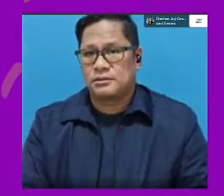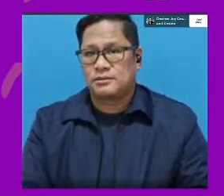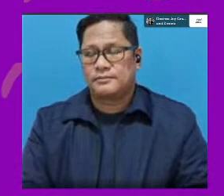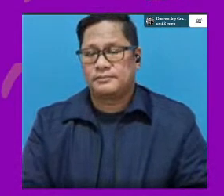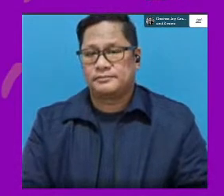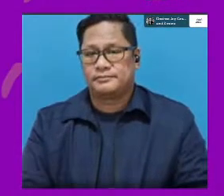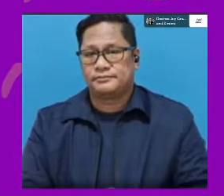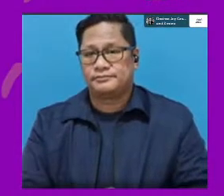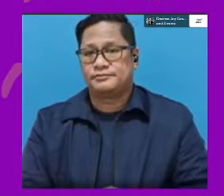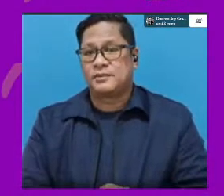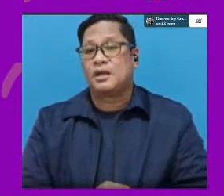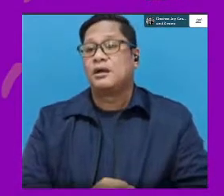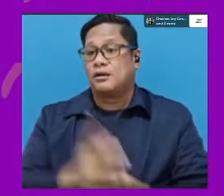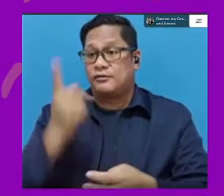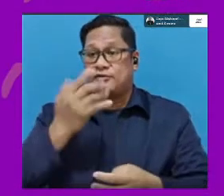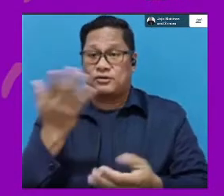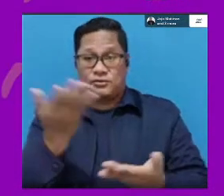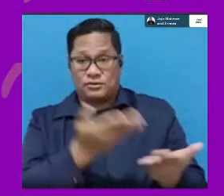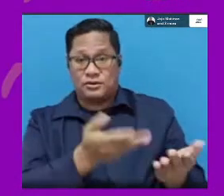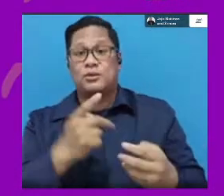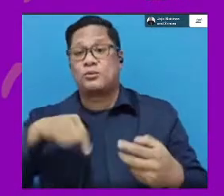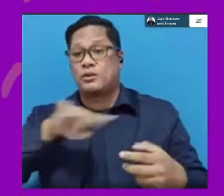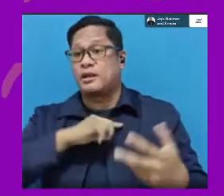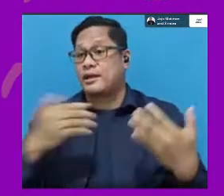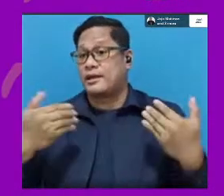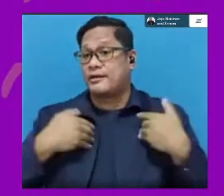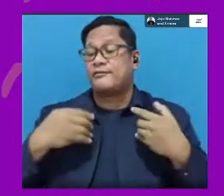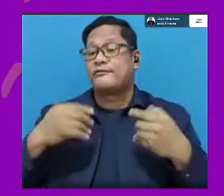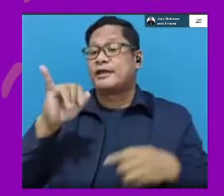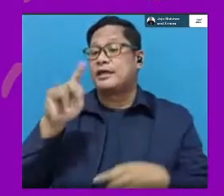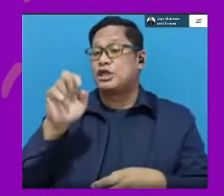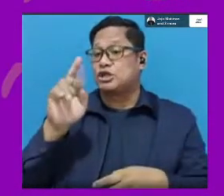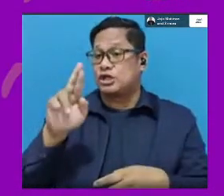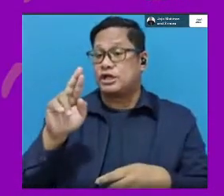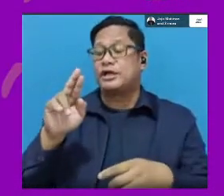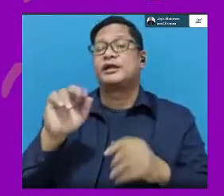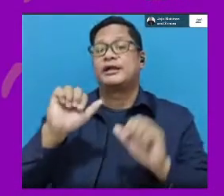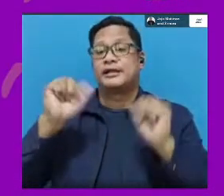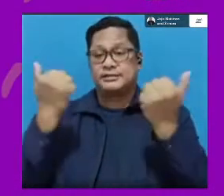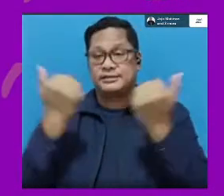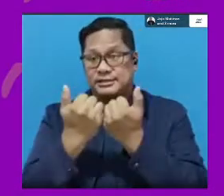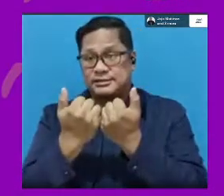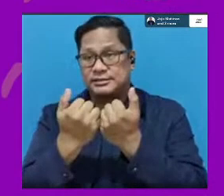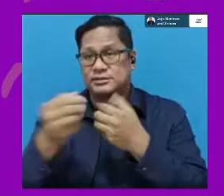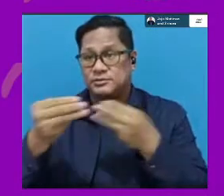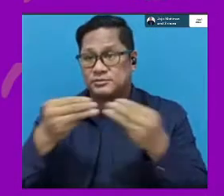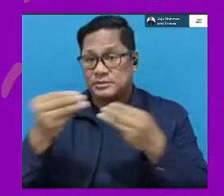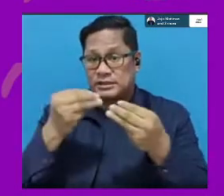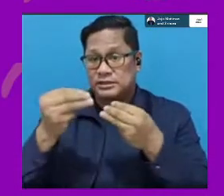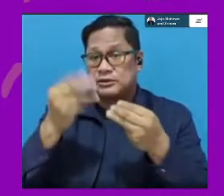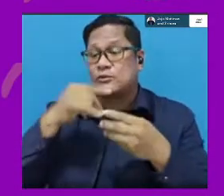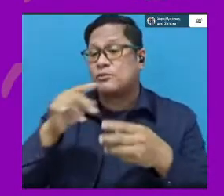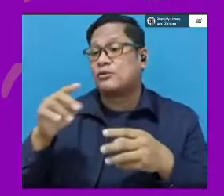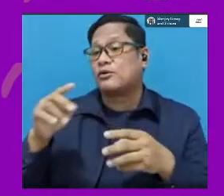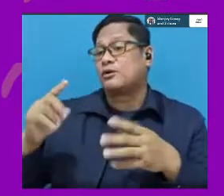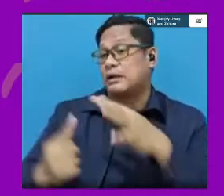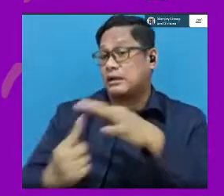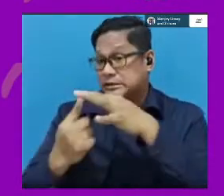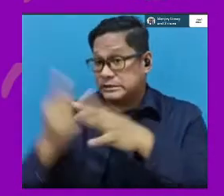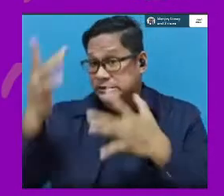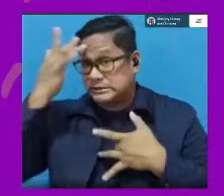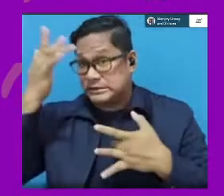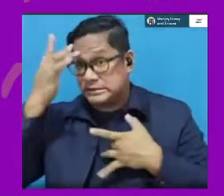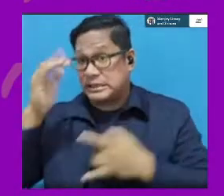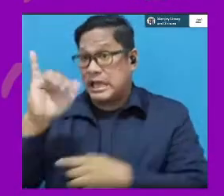the Interagency Task Force on the Management of Emerging Diseases. So this IATF was